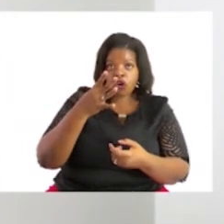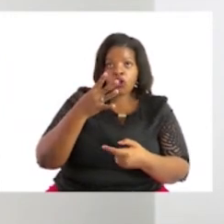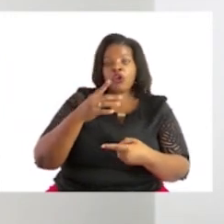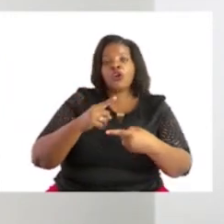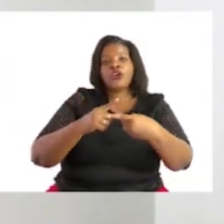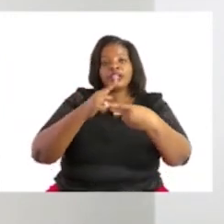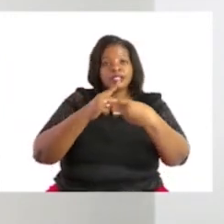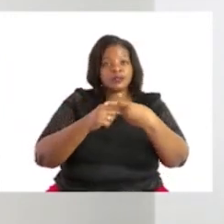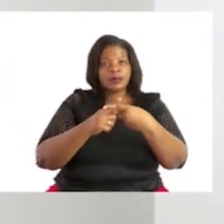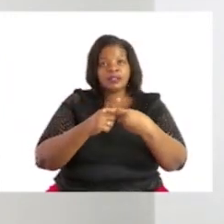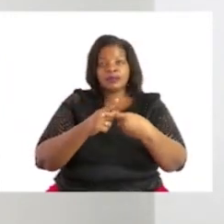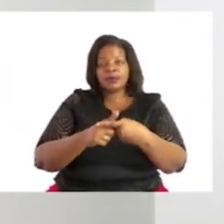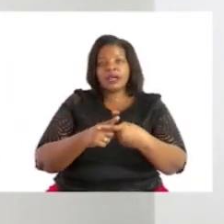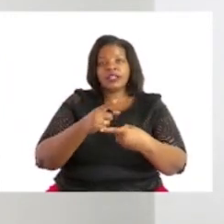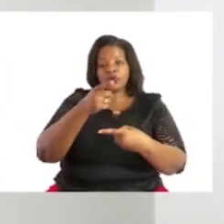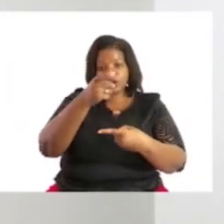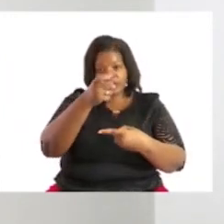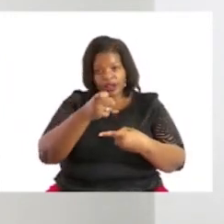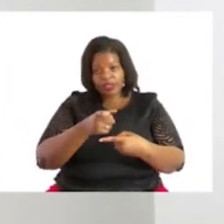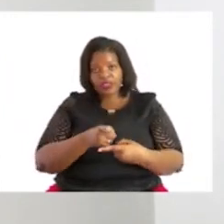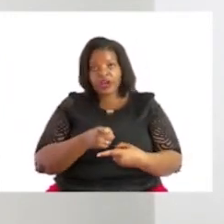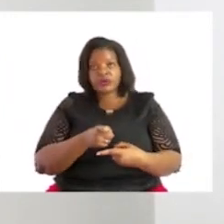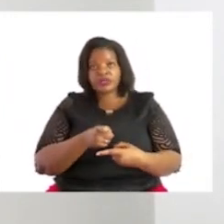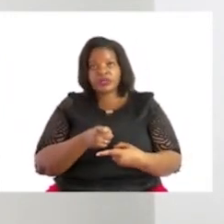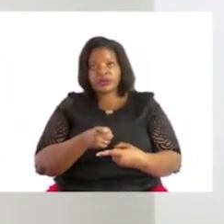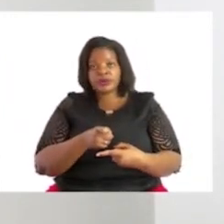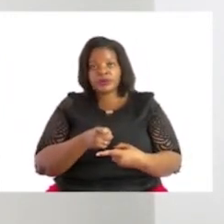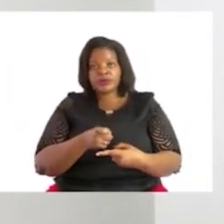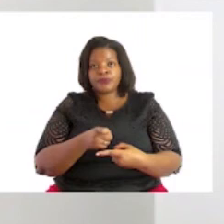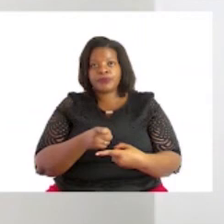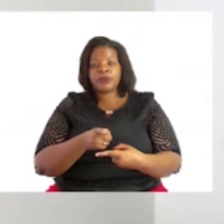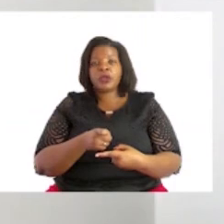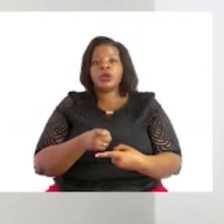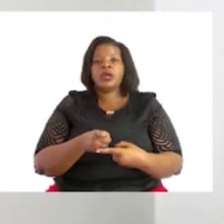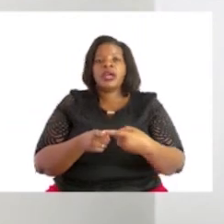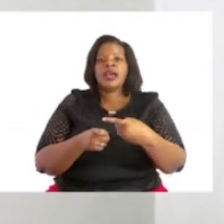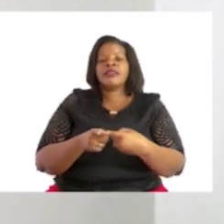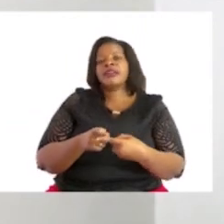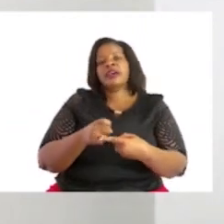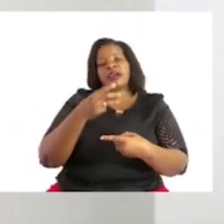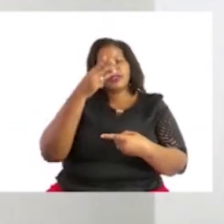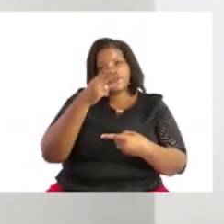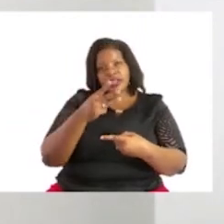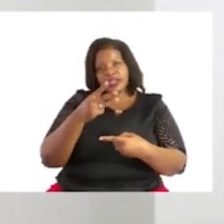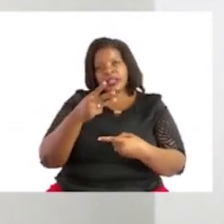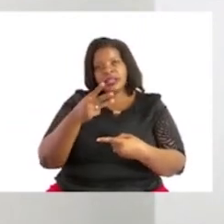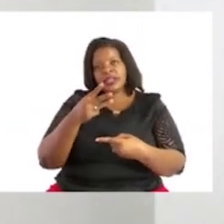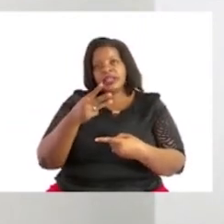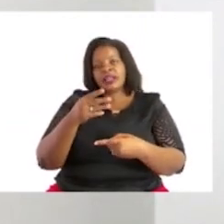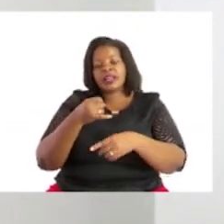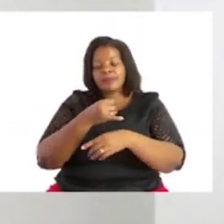of 1,000, we multiply with 1,000. And 3 in the position